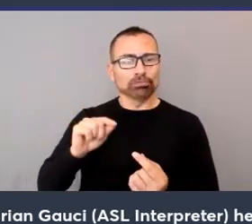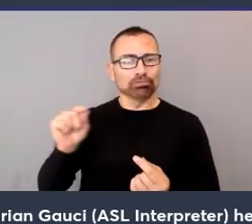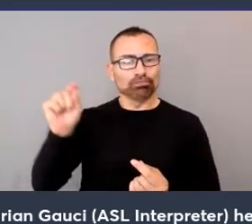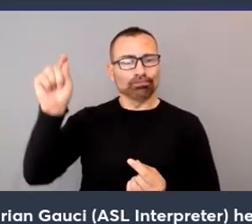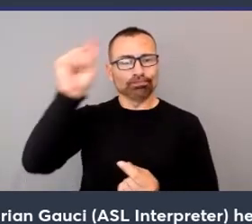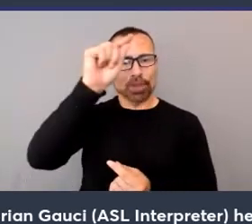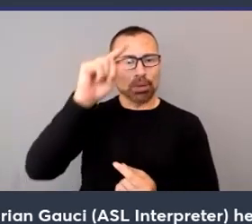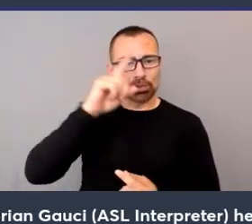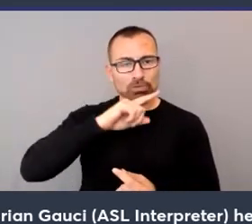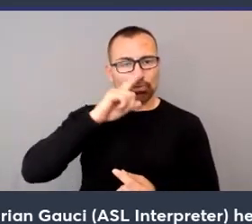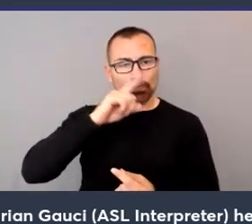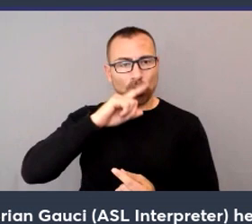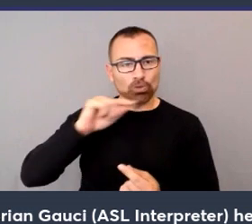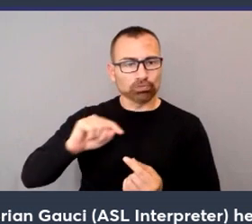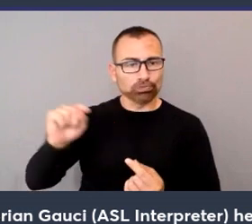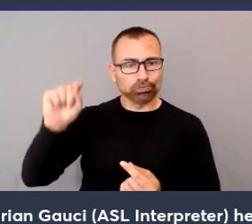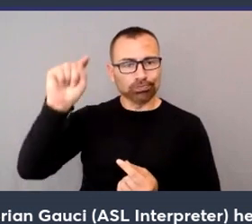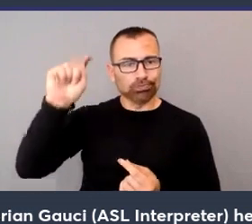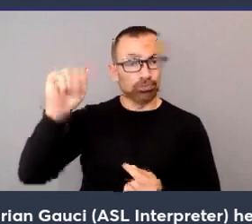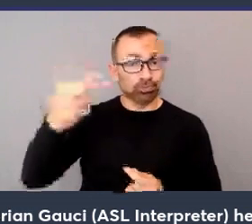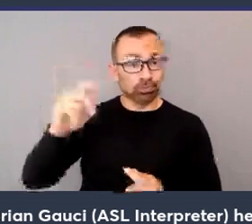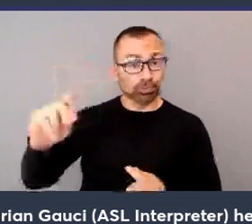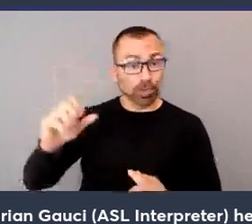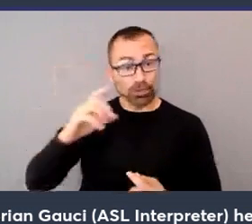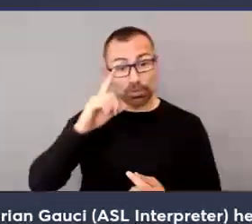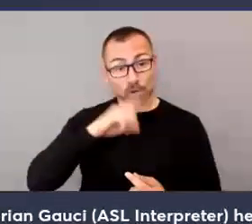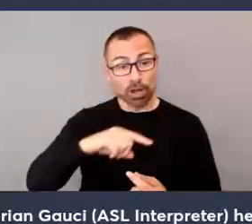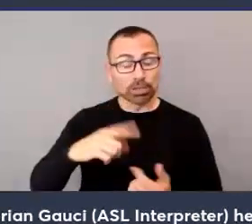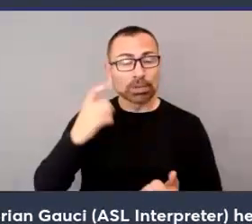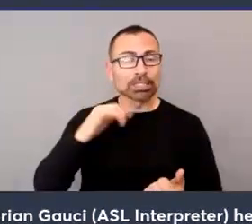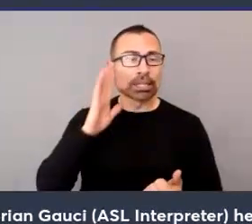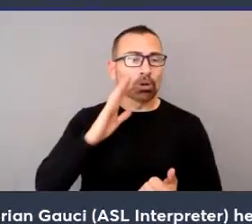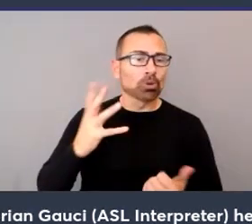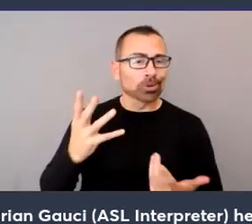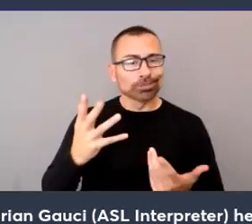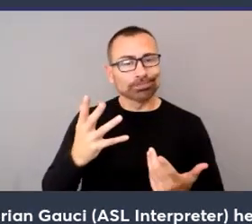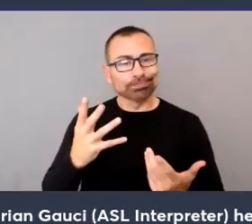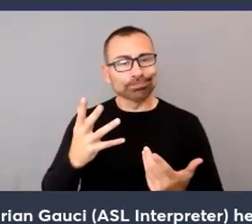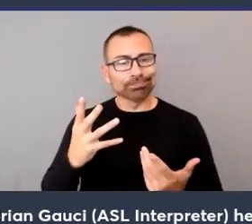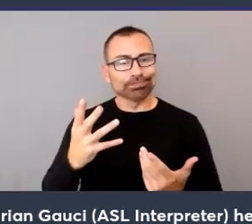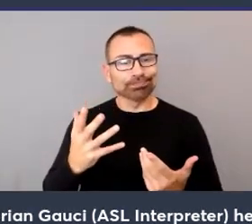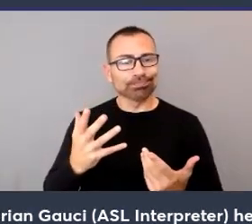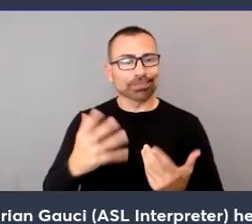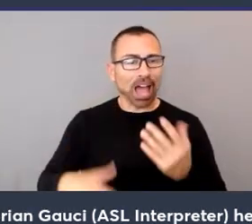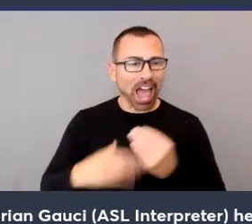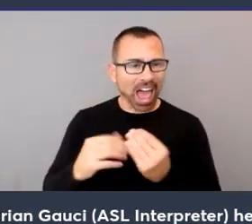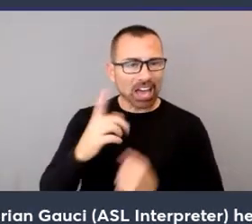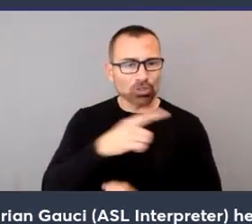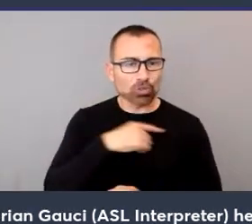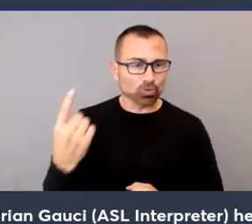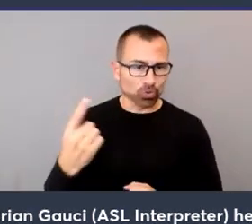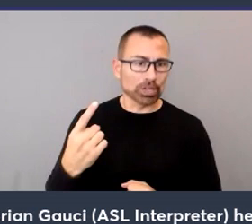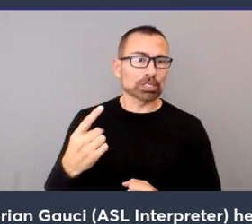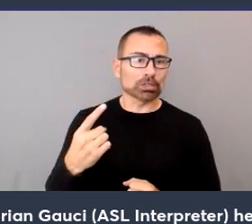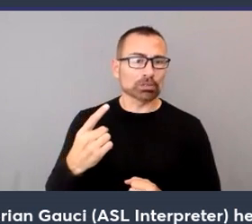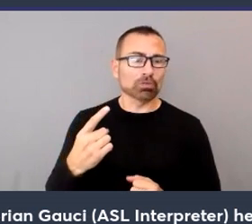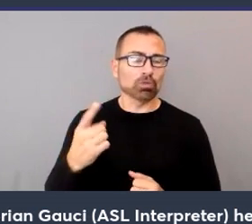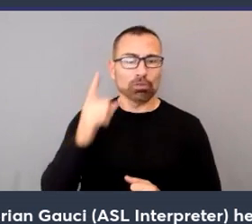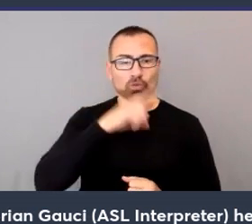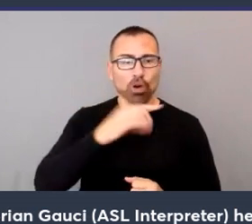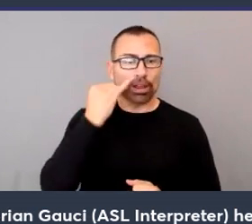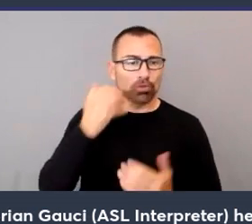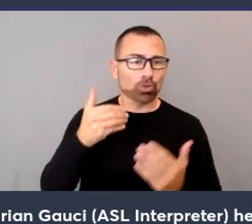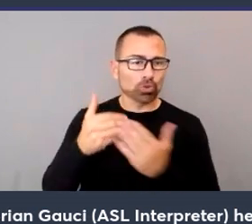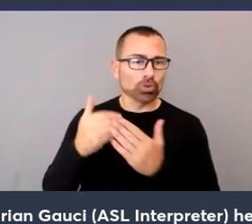Because that's going to up your, if you think about it in fraud terminology, it's going to up your risk score for a fraud if you're closely connected to somebody that's fraudster versus like,